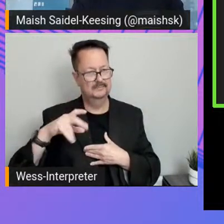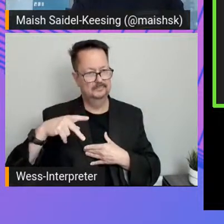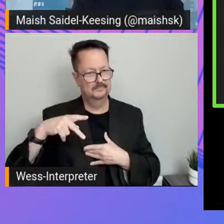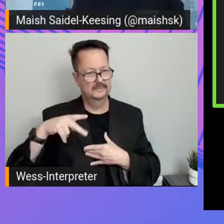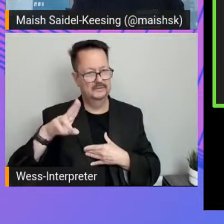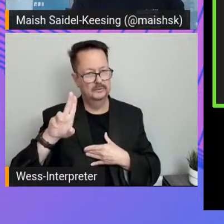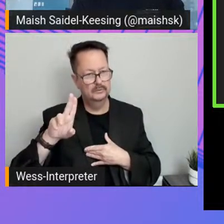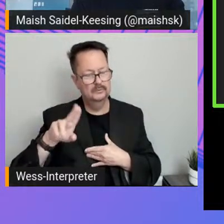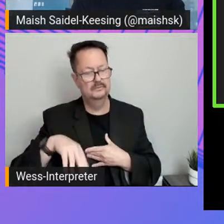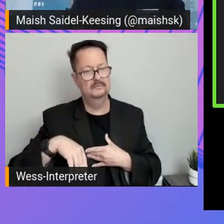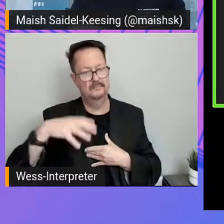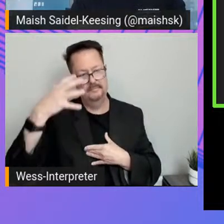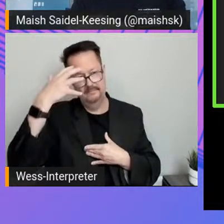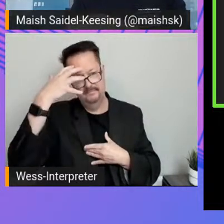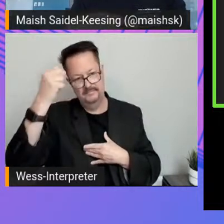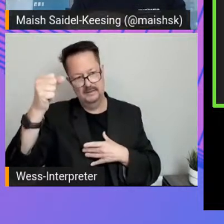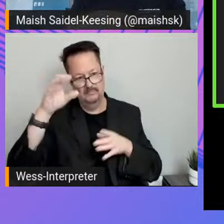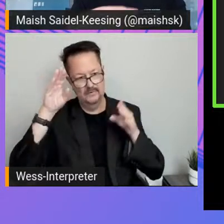tasks.